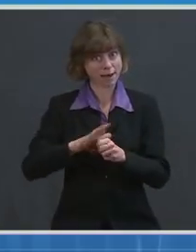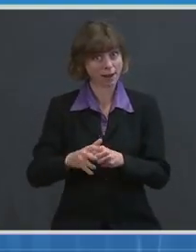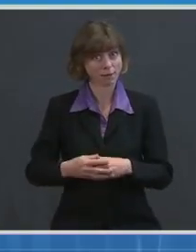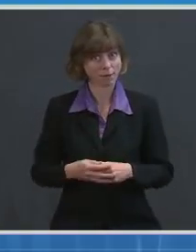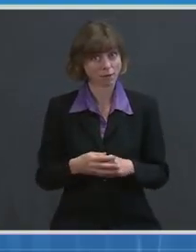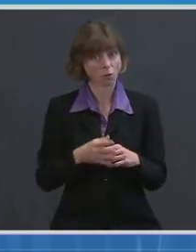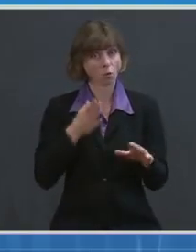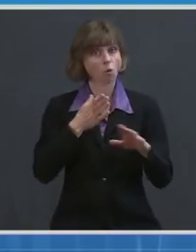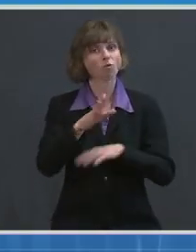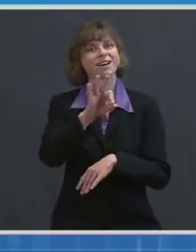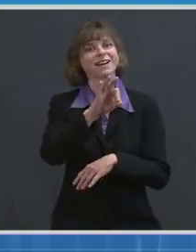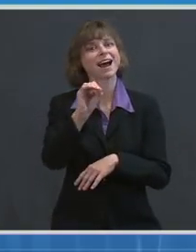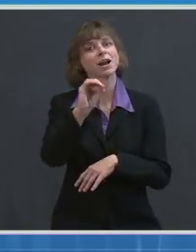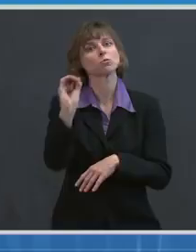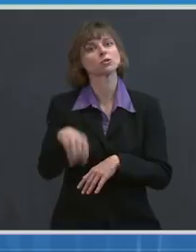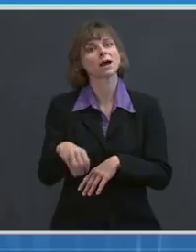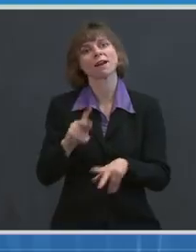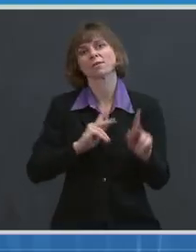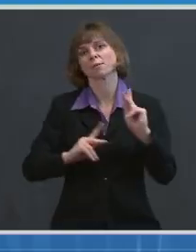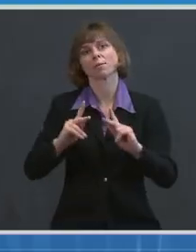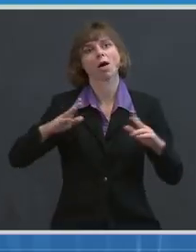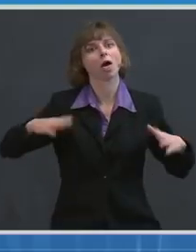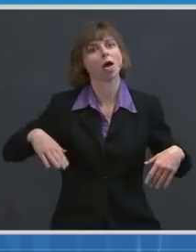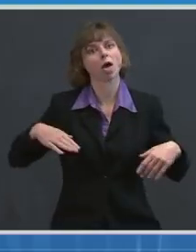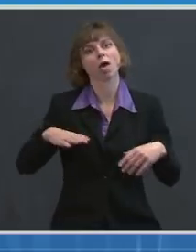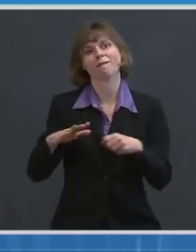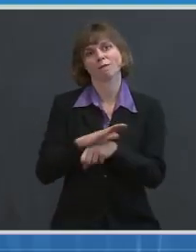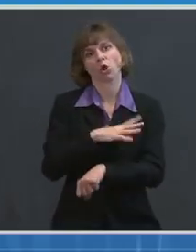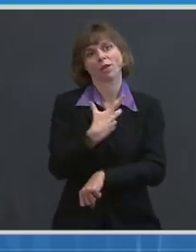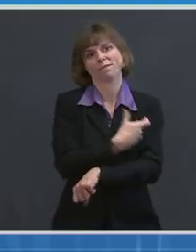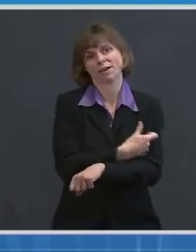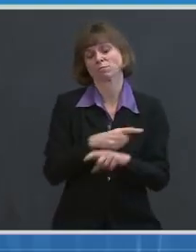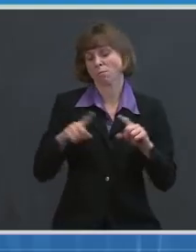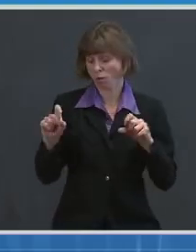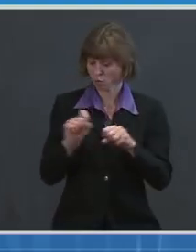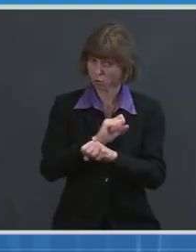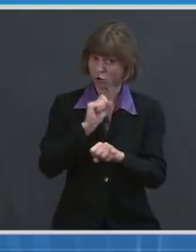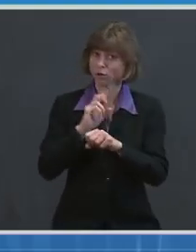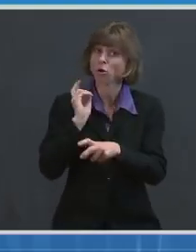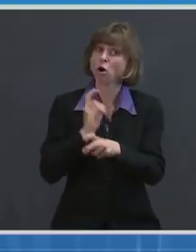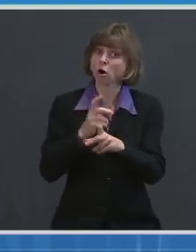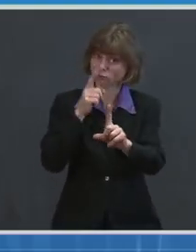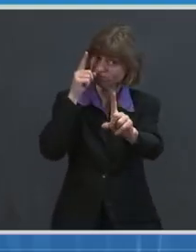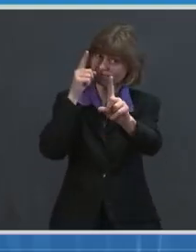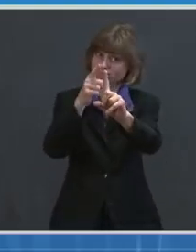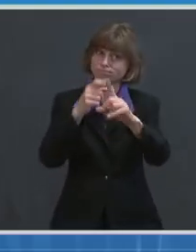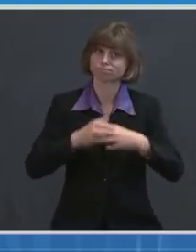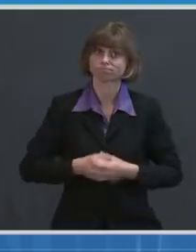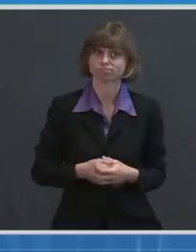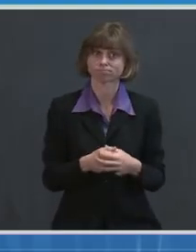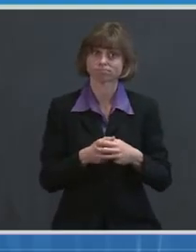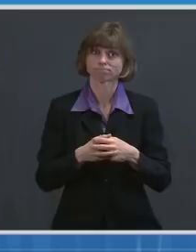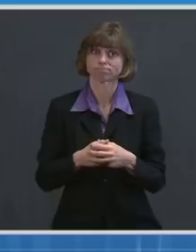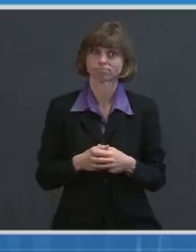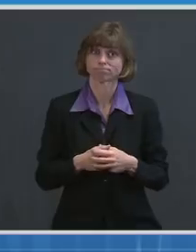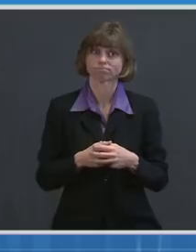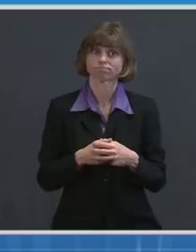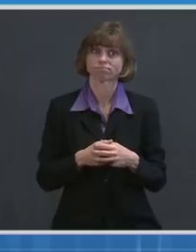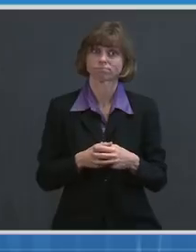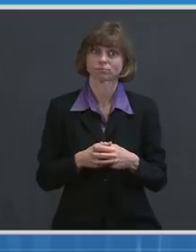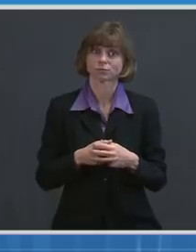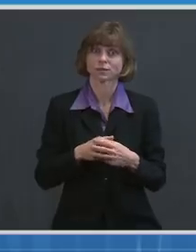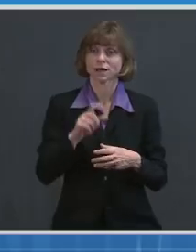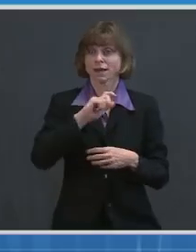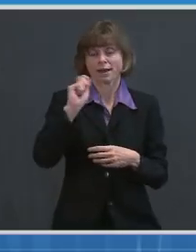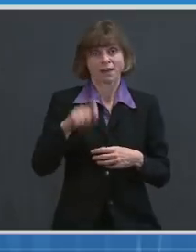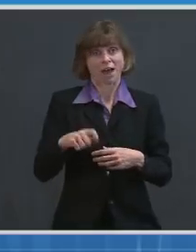of our population is not fully vaccinated, though we are working hard to get there. Therefore, everyone, whether vaccinated